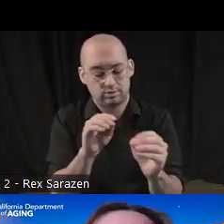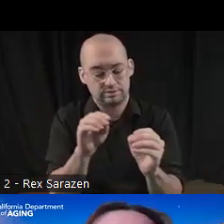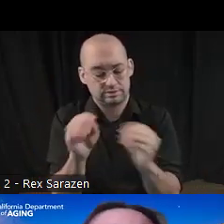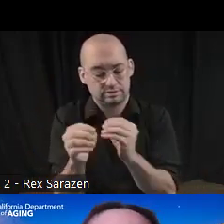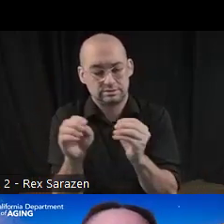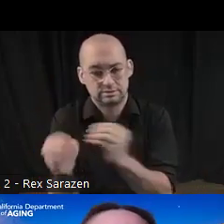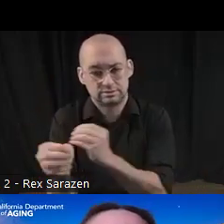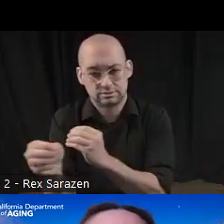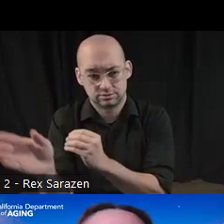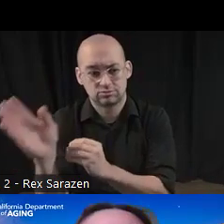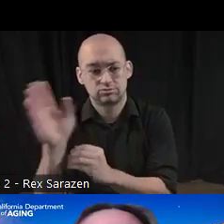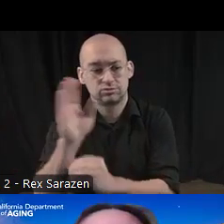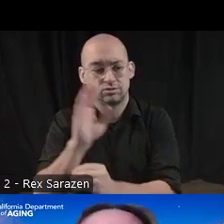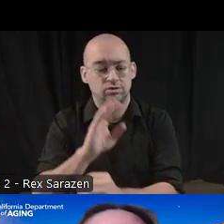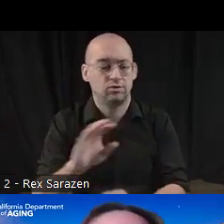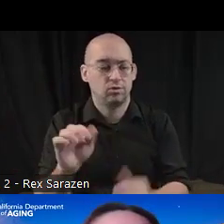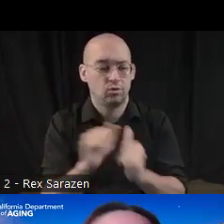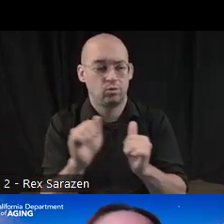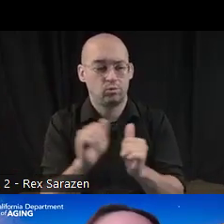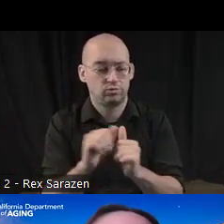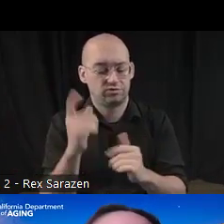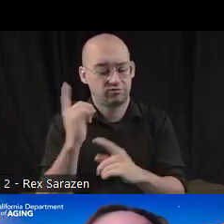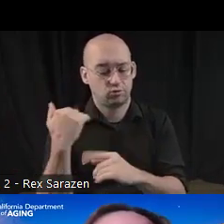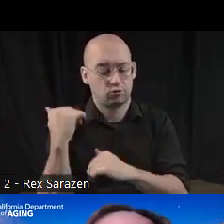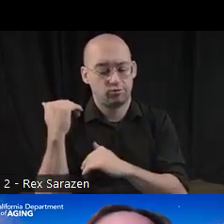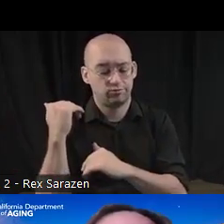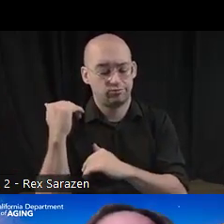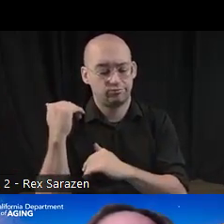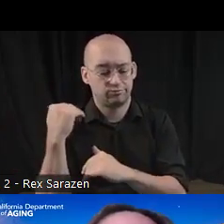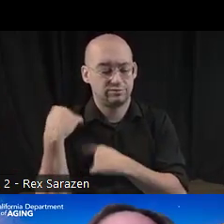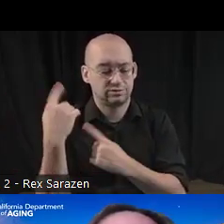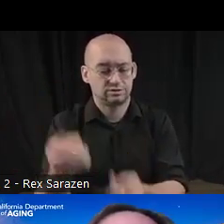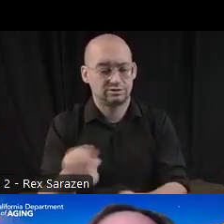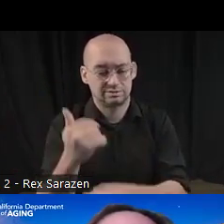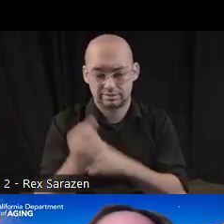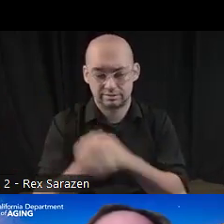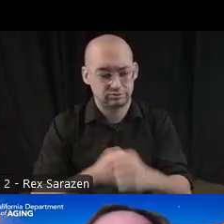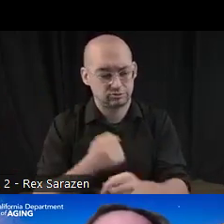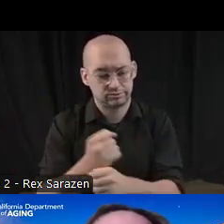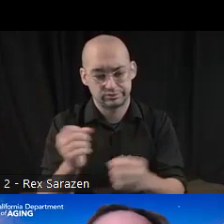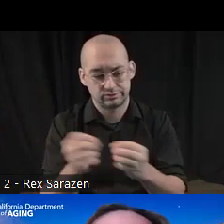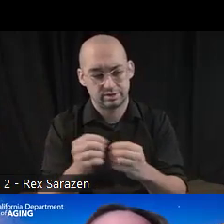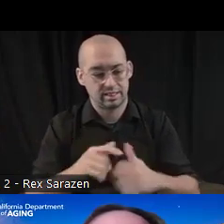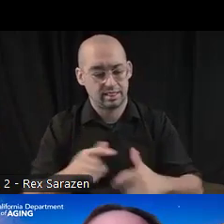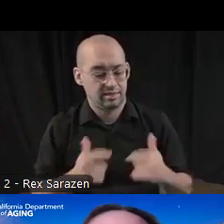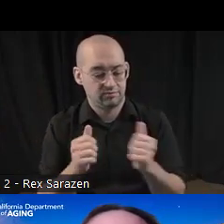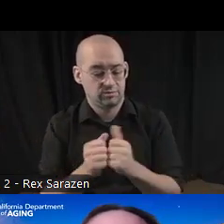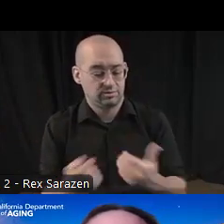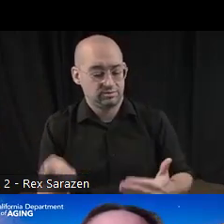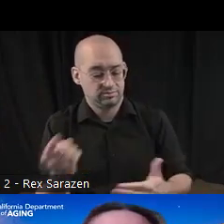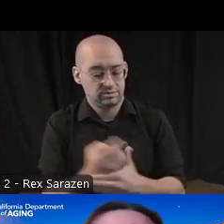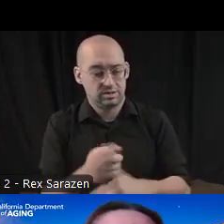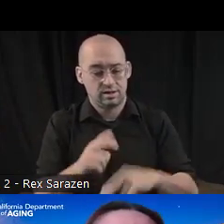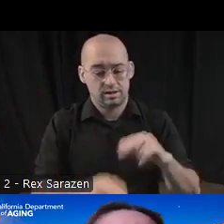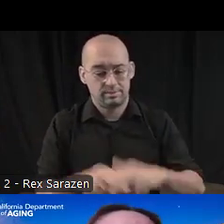and community organizing for more than a decade. Lilith lives with a disability and has built a life rooted in